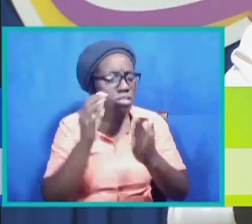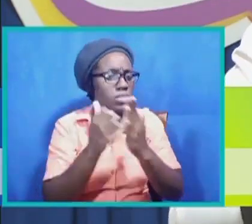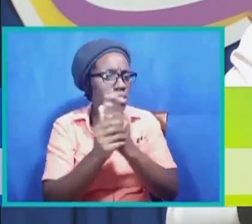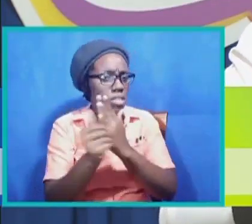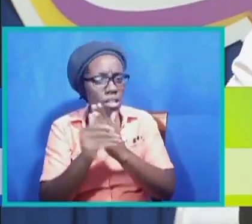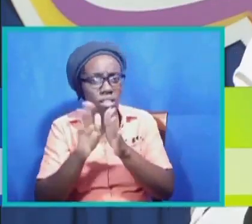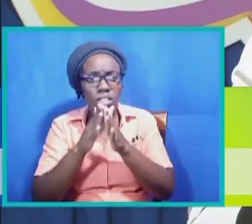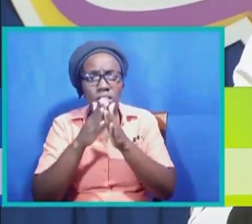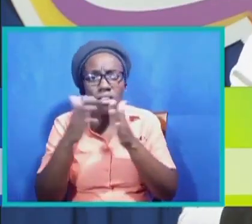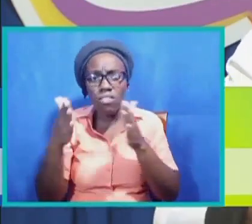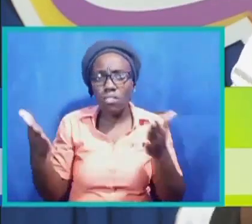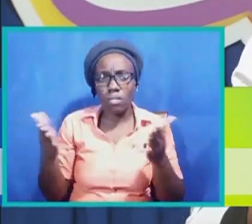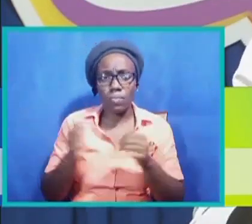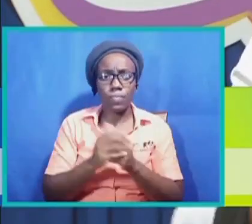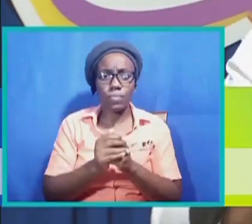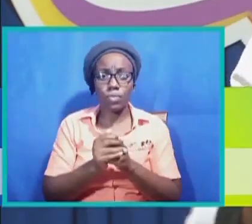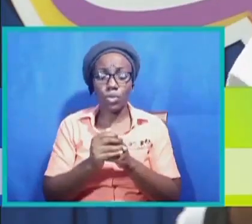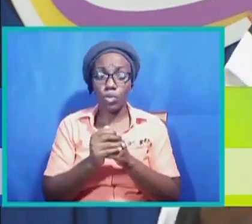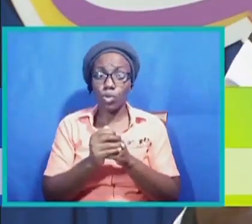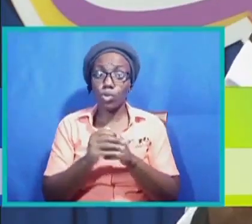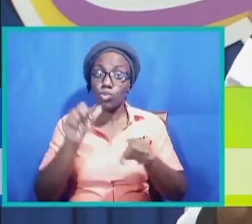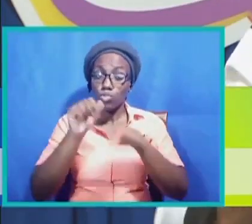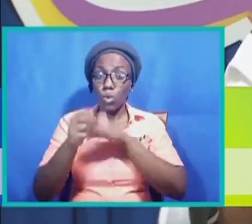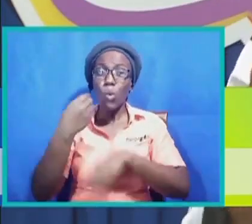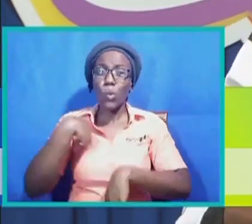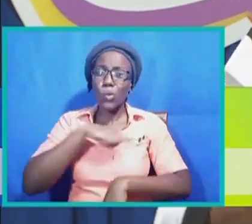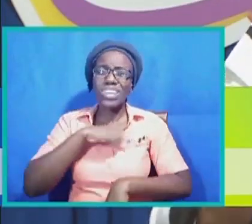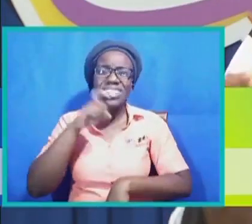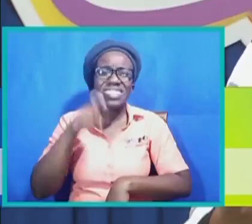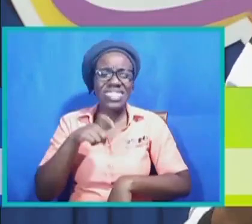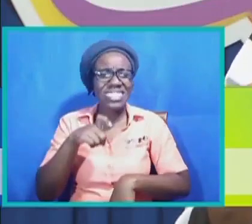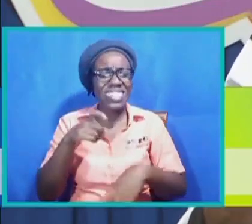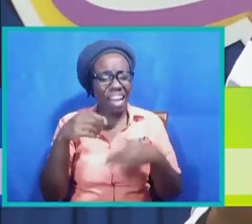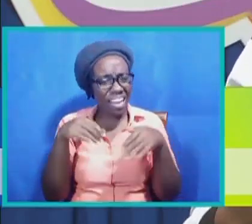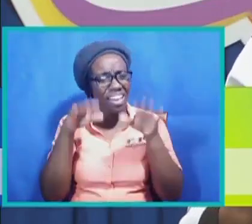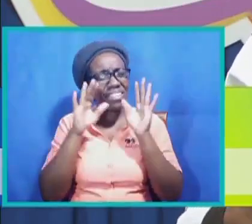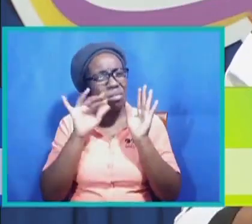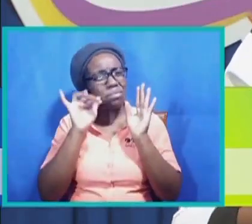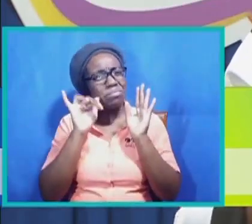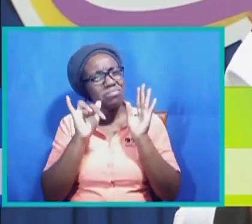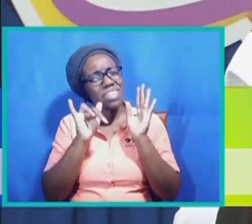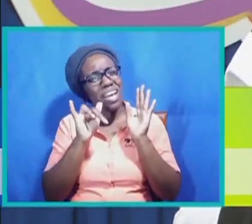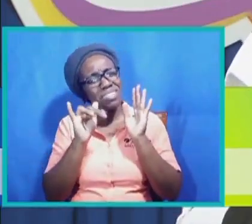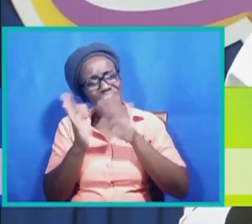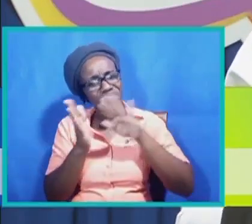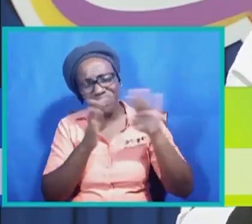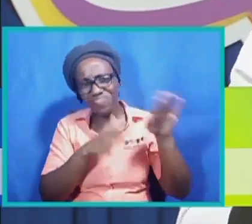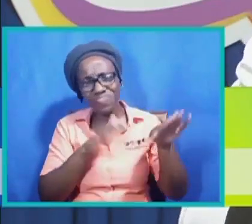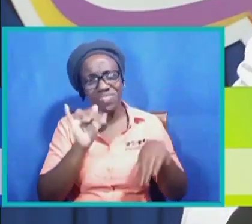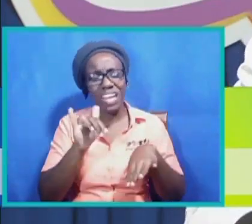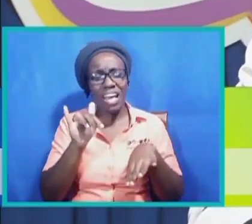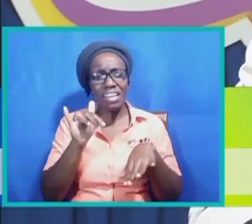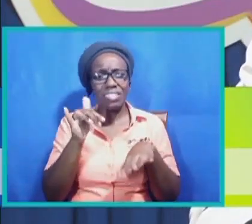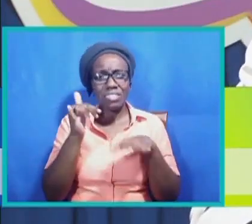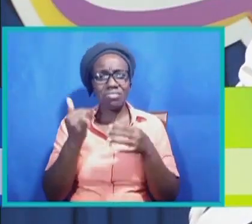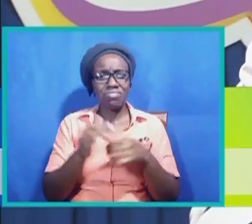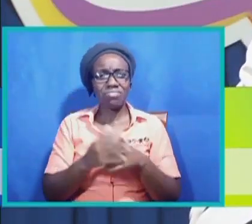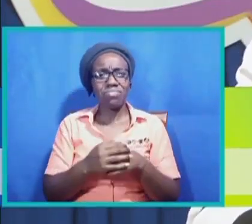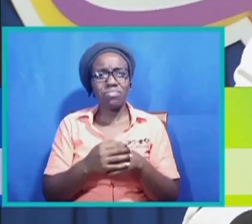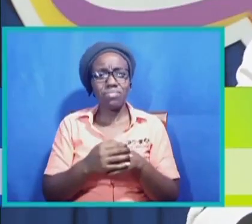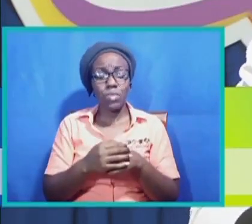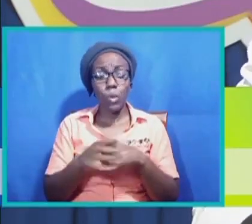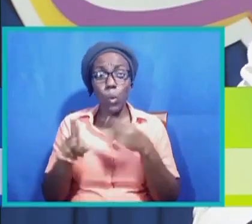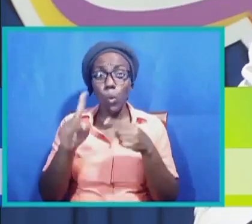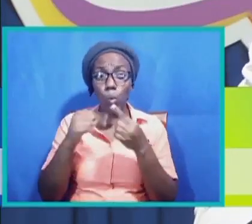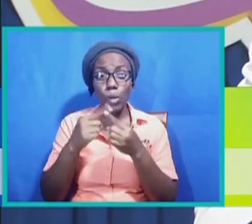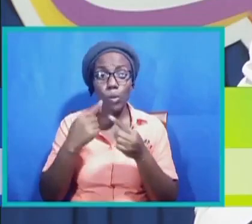So that's something we have to let go. It's part of a sort of elitist colonial system. And when we talk about curriculum